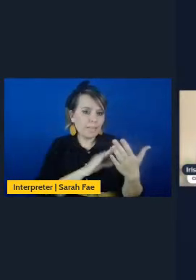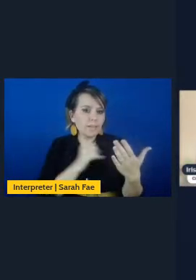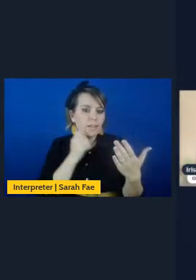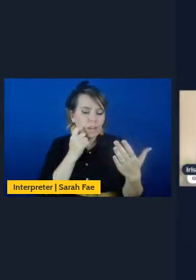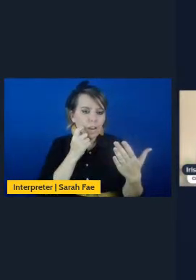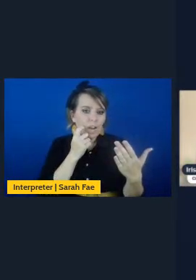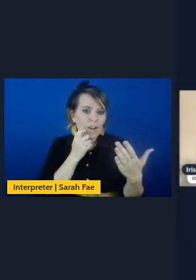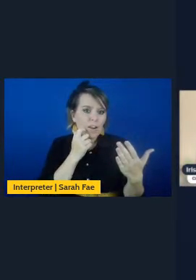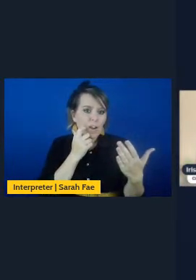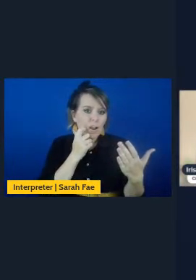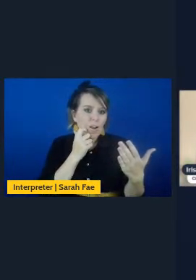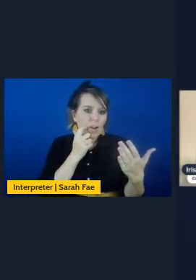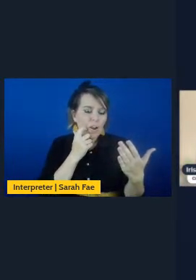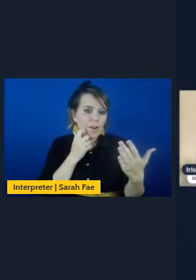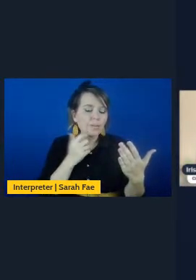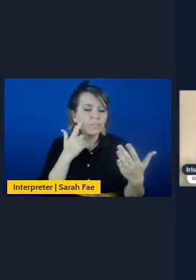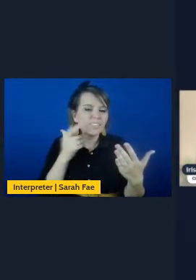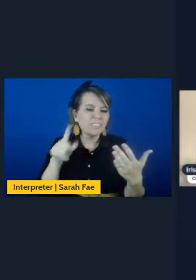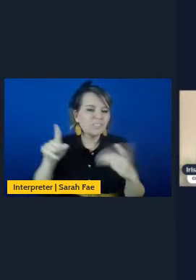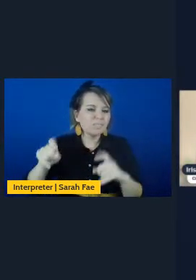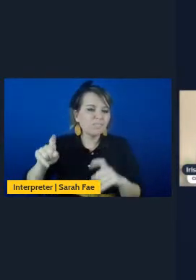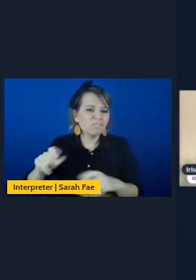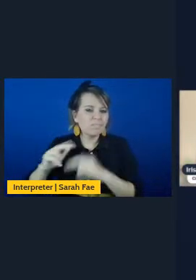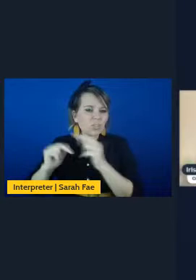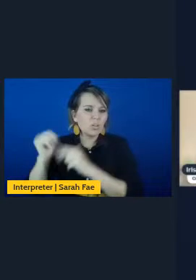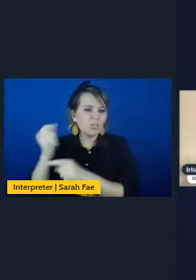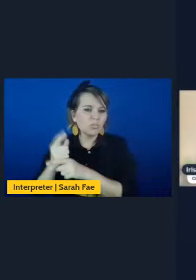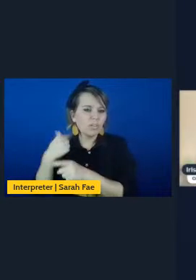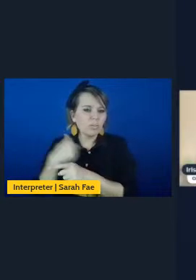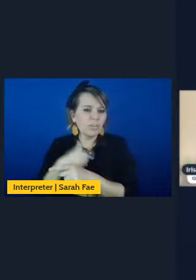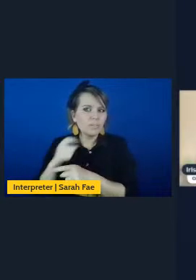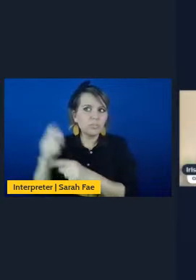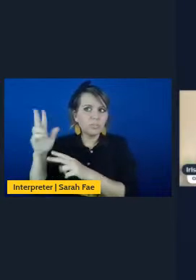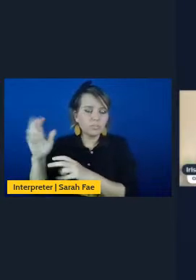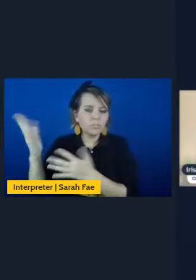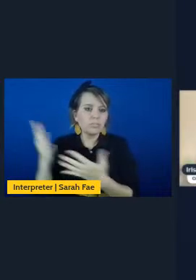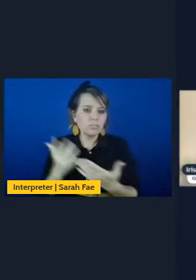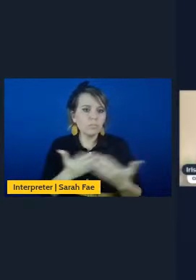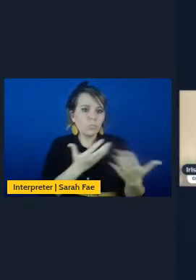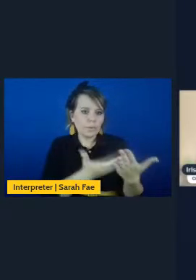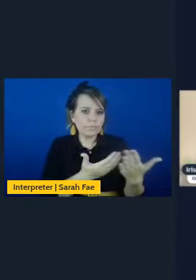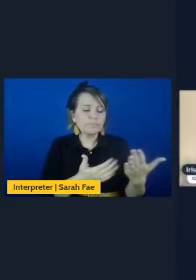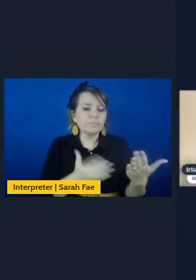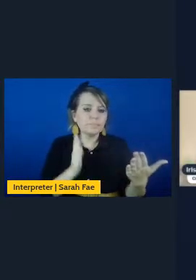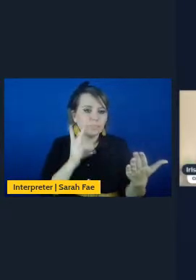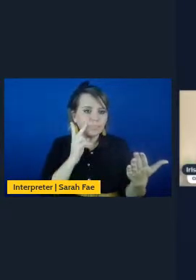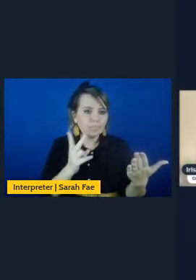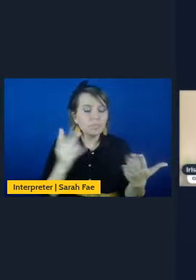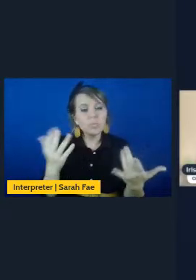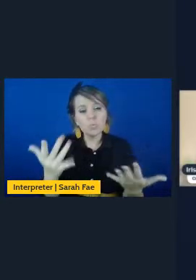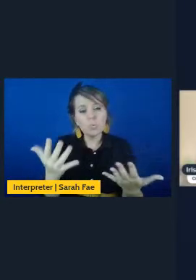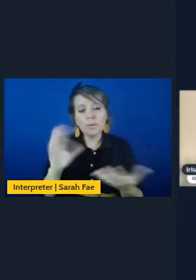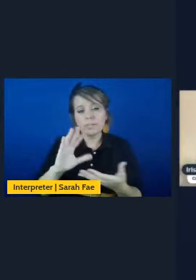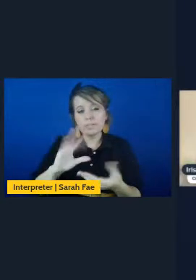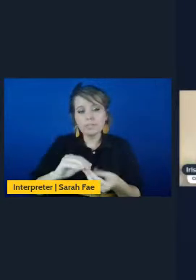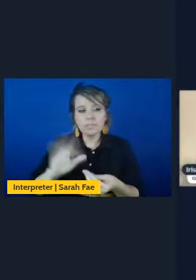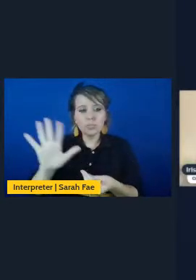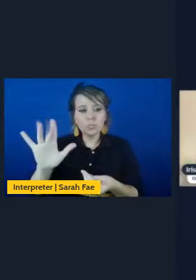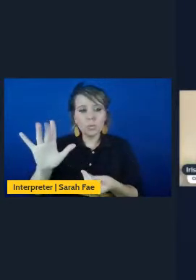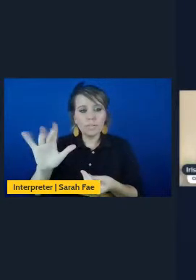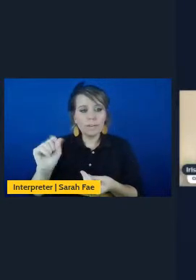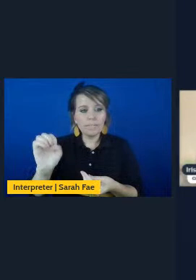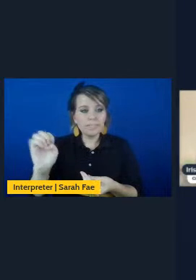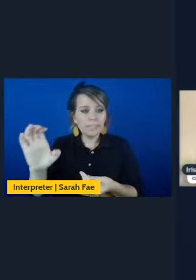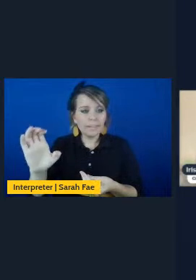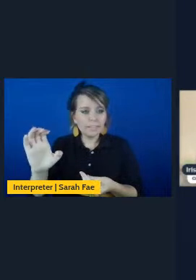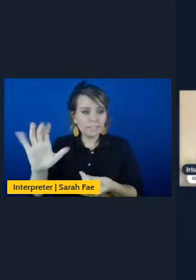integration tests construct, so that in our instance, we wait a total of 25 seconds for